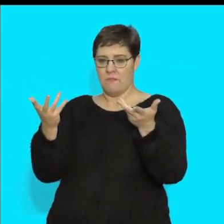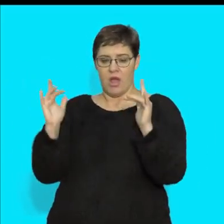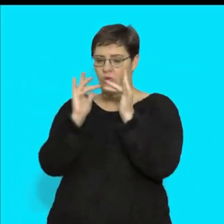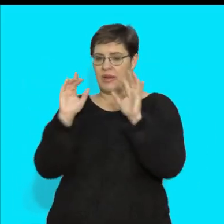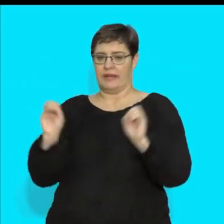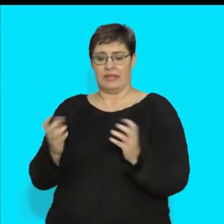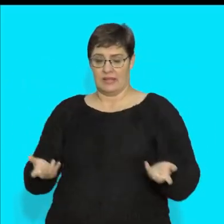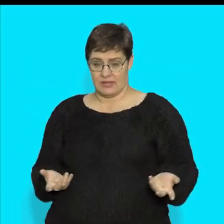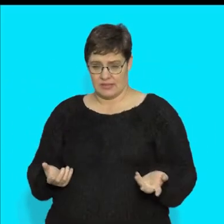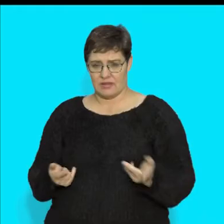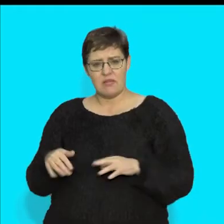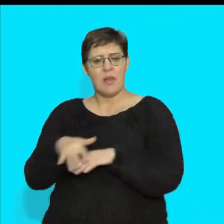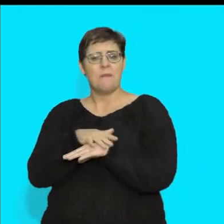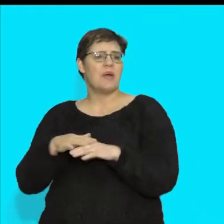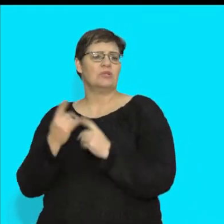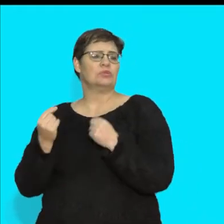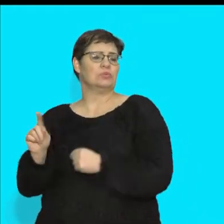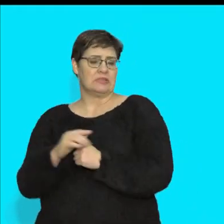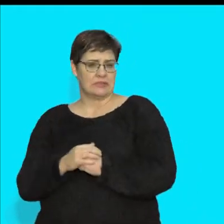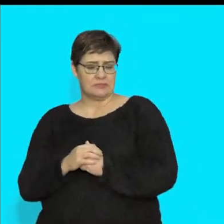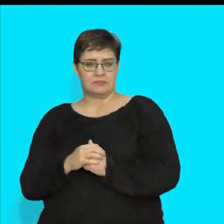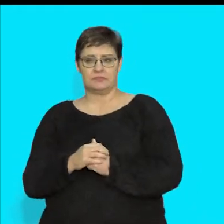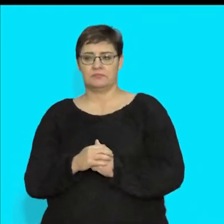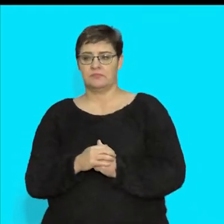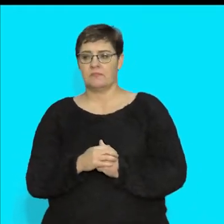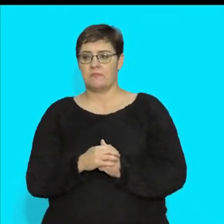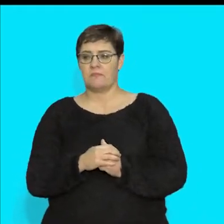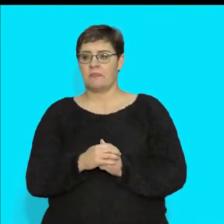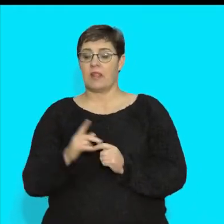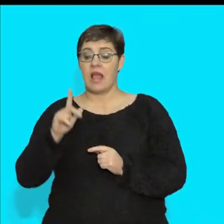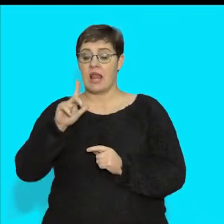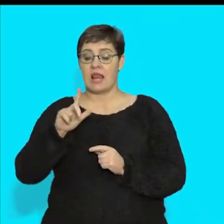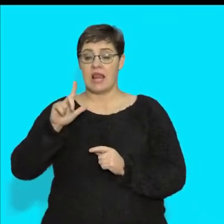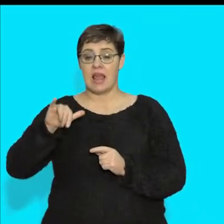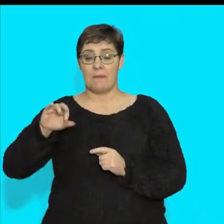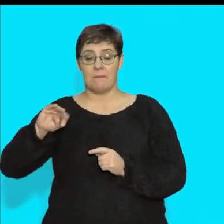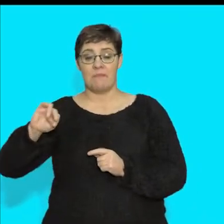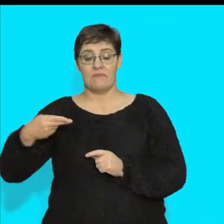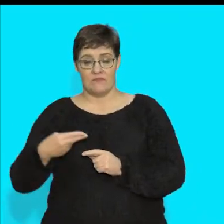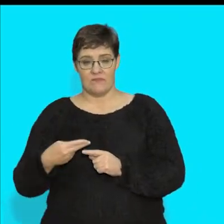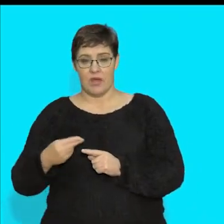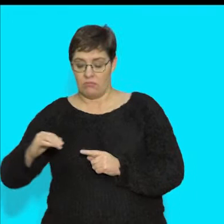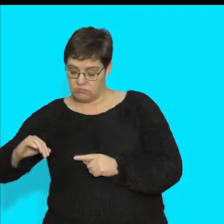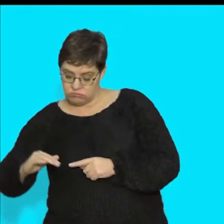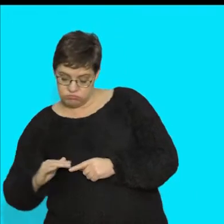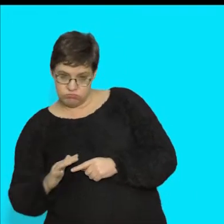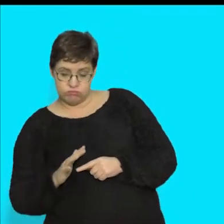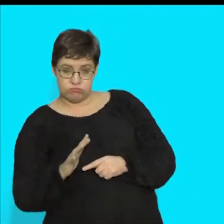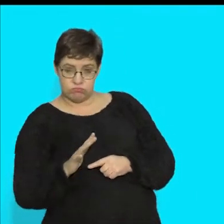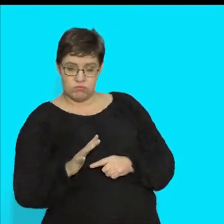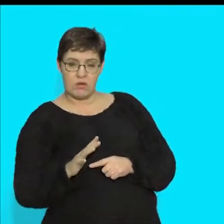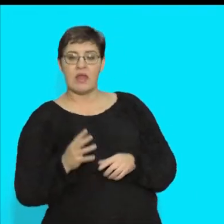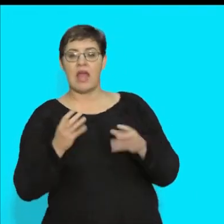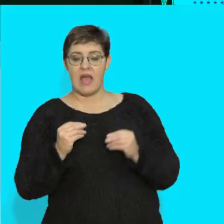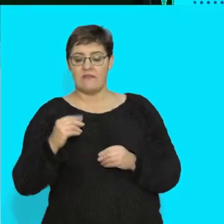what they basically do is, what you're going to see is lymph is going to move into these parts, and you're going to